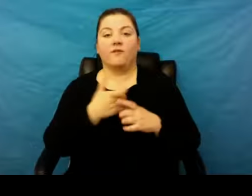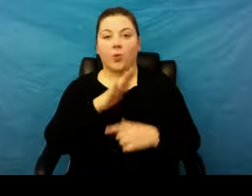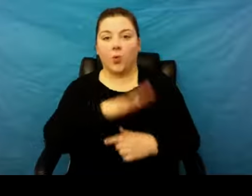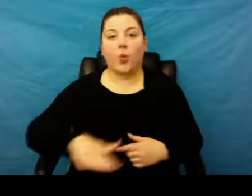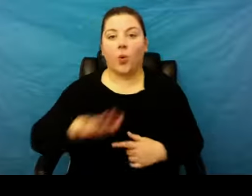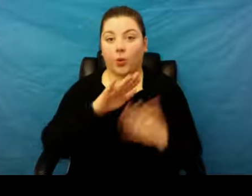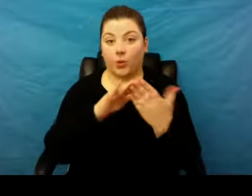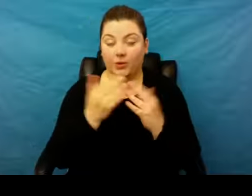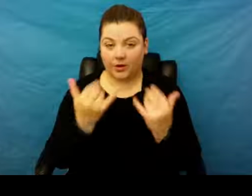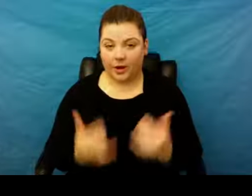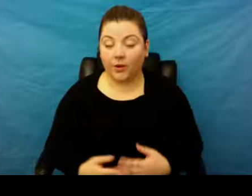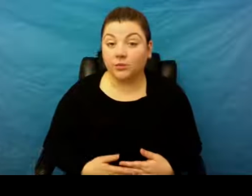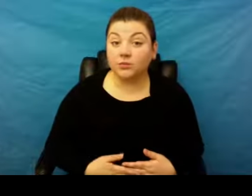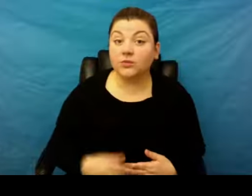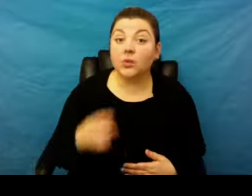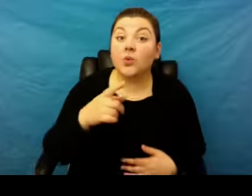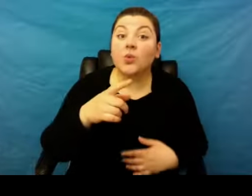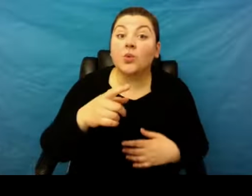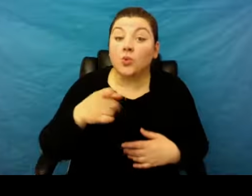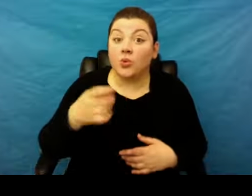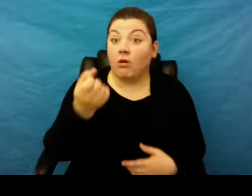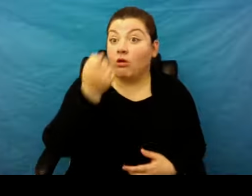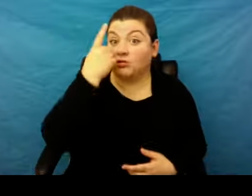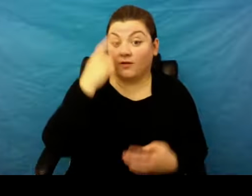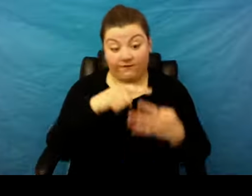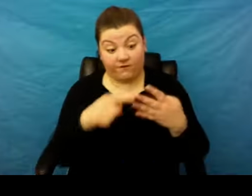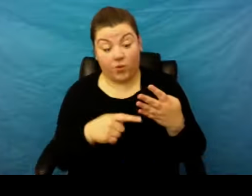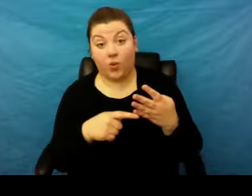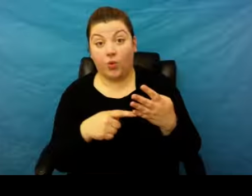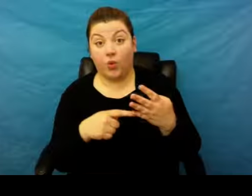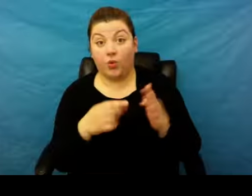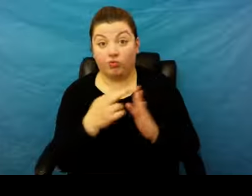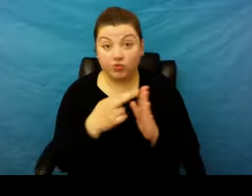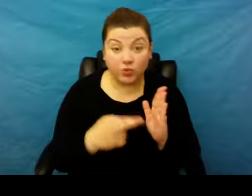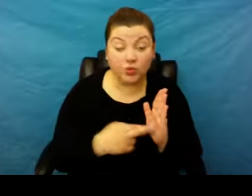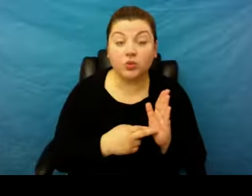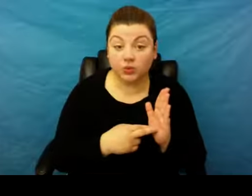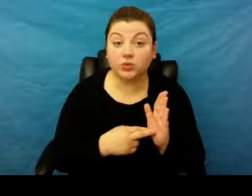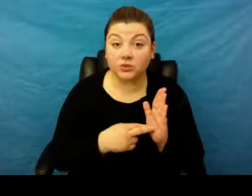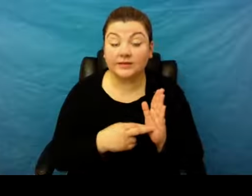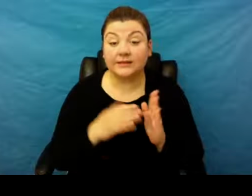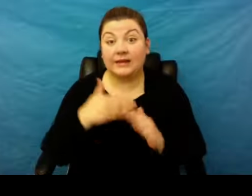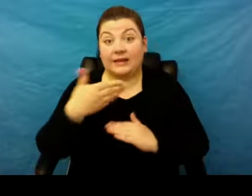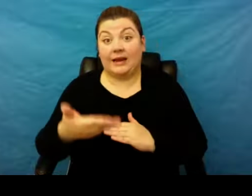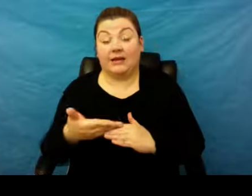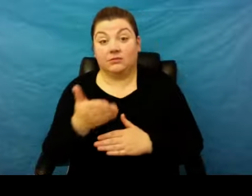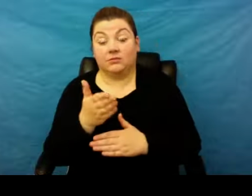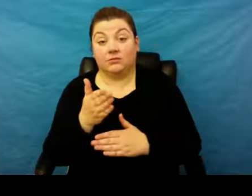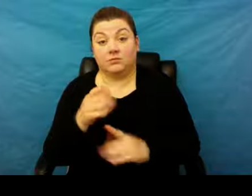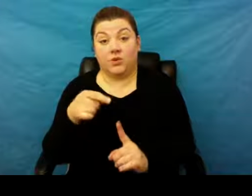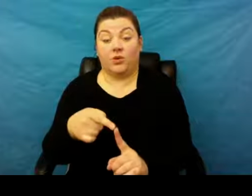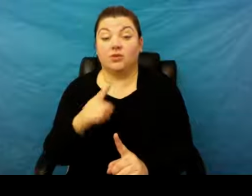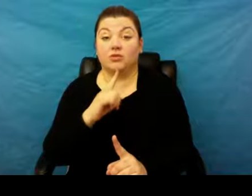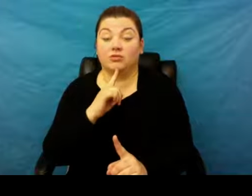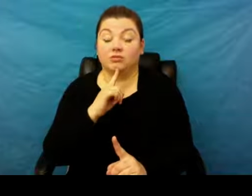when you understand those 4 rules, the next thing that I think is so important becomes true.